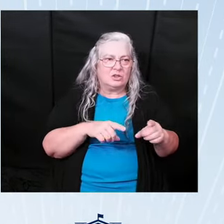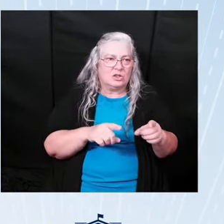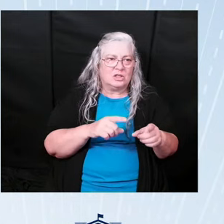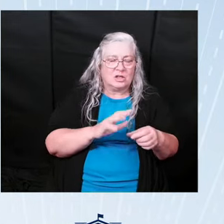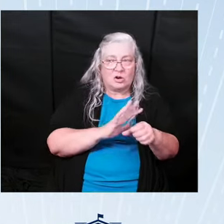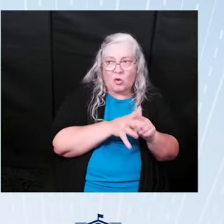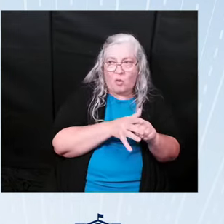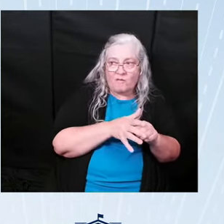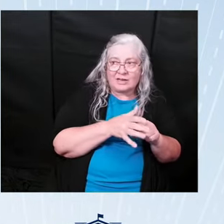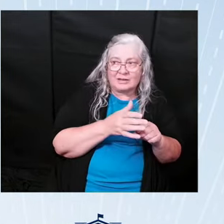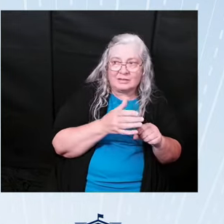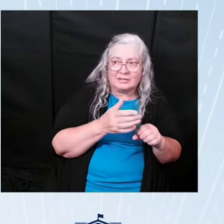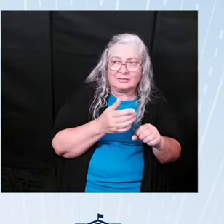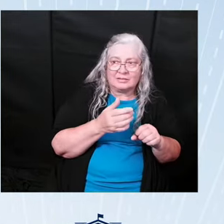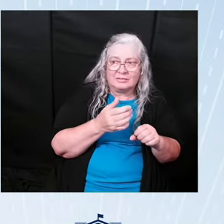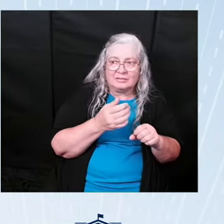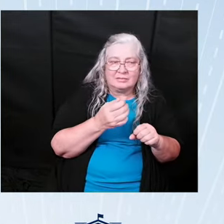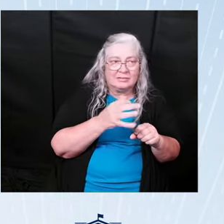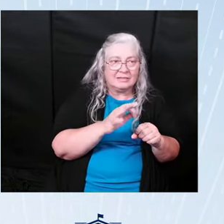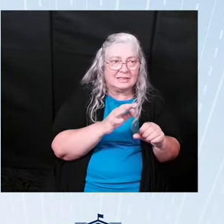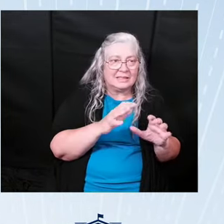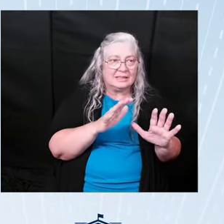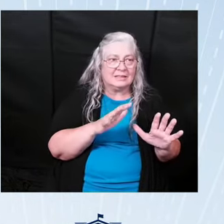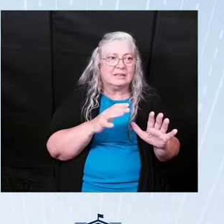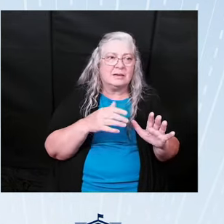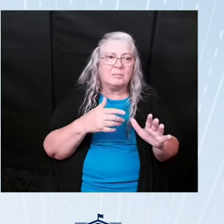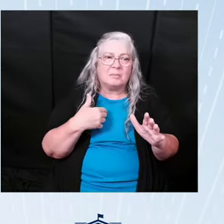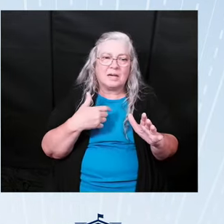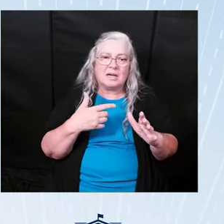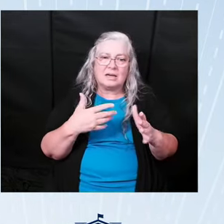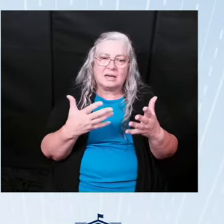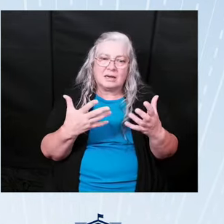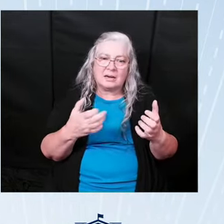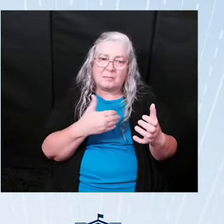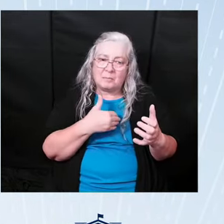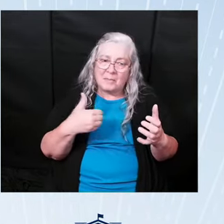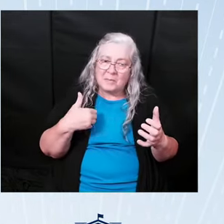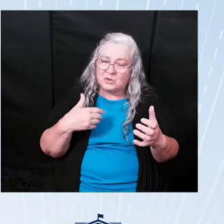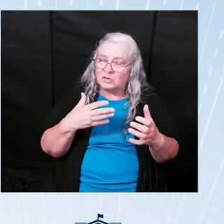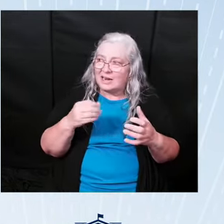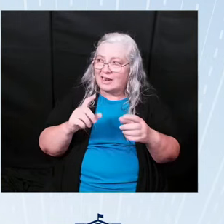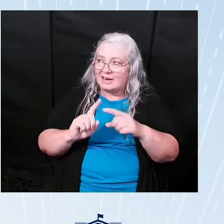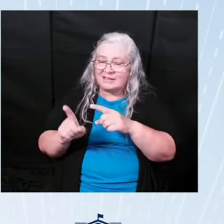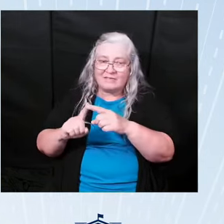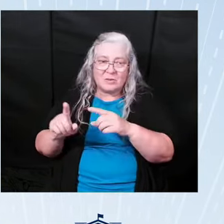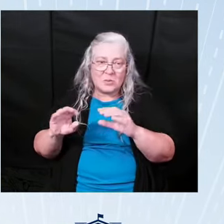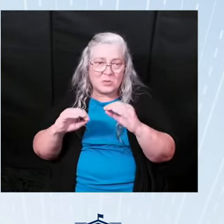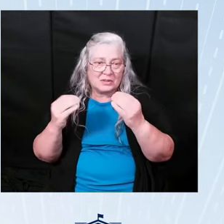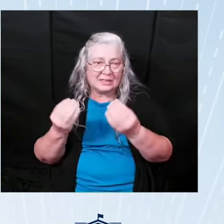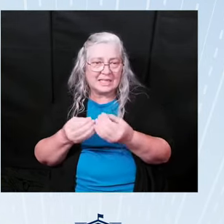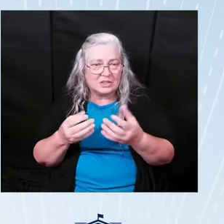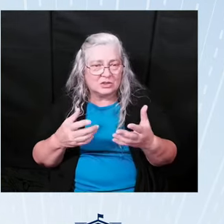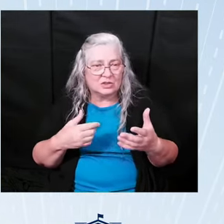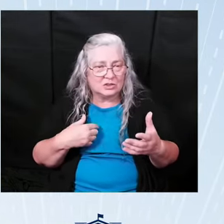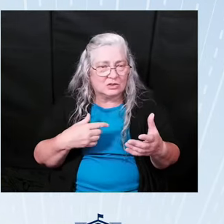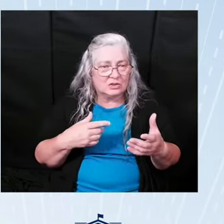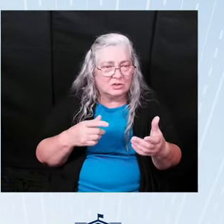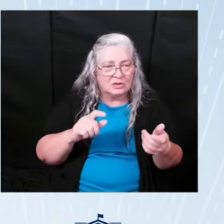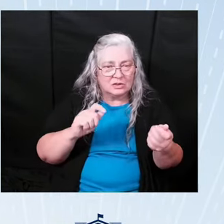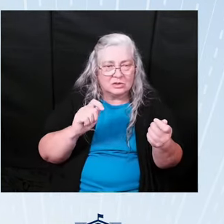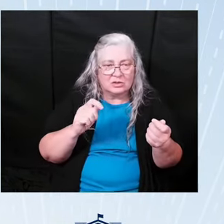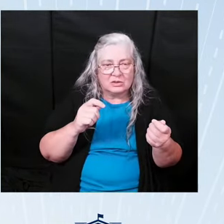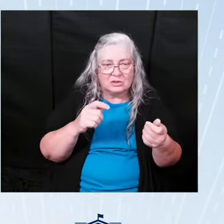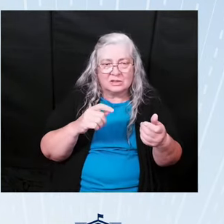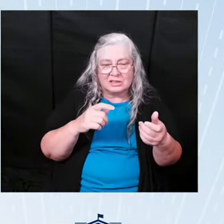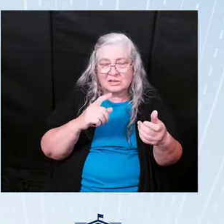community members and organizations are the architects of change. They're incredibly important partners. So when we think about